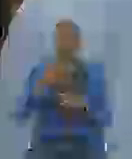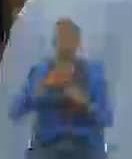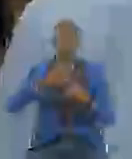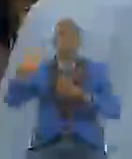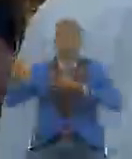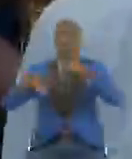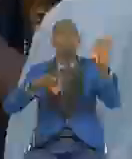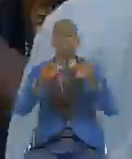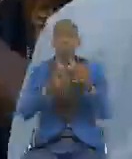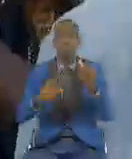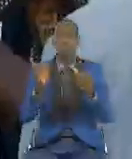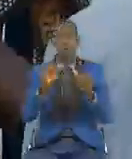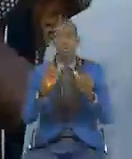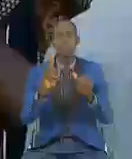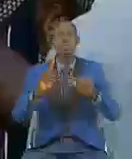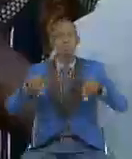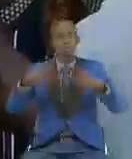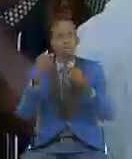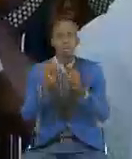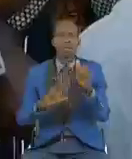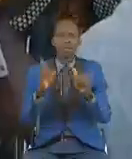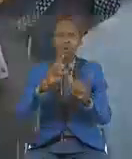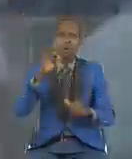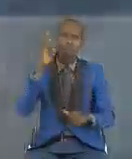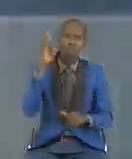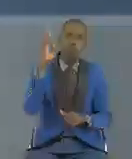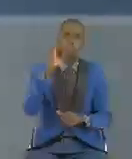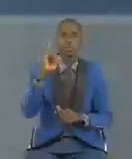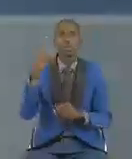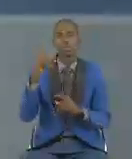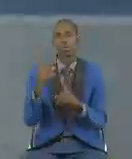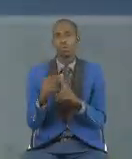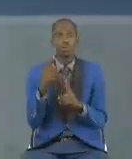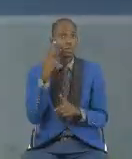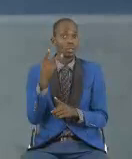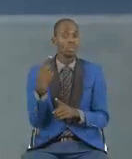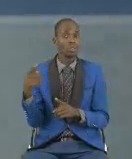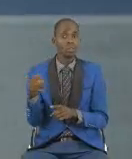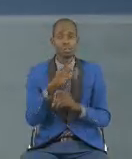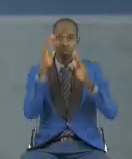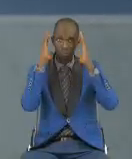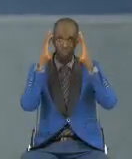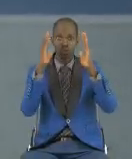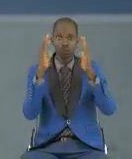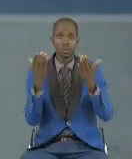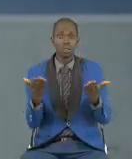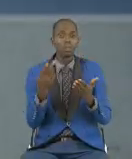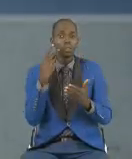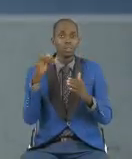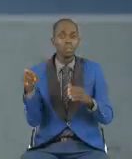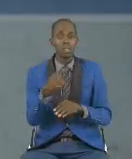everywhere preaching the word. Preaching the word. You see their concentration. You see their commitment.